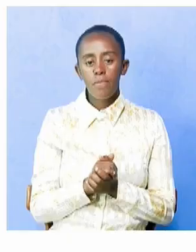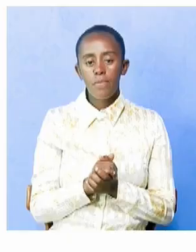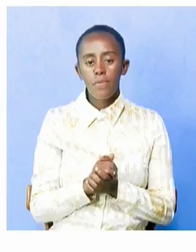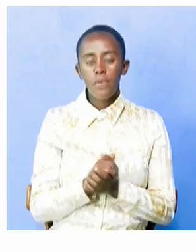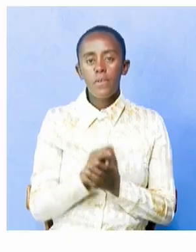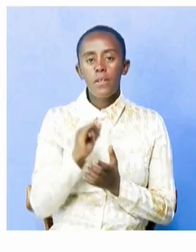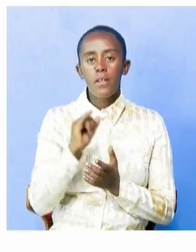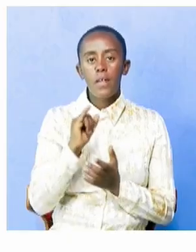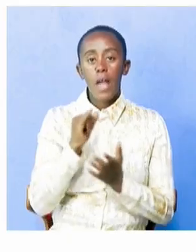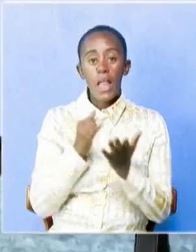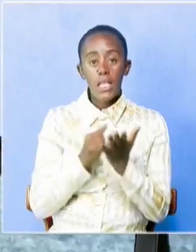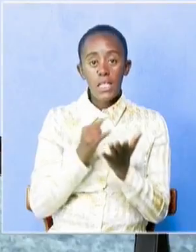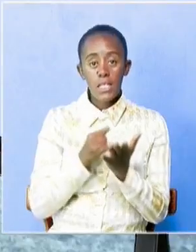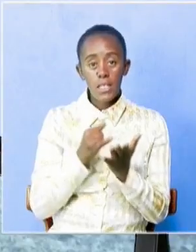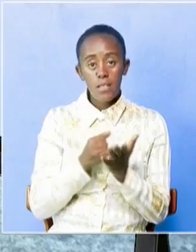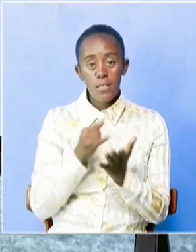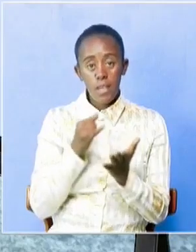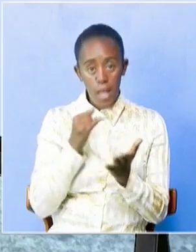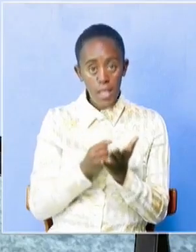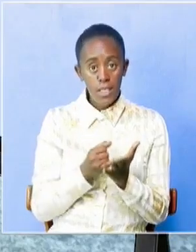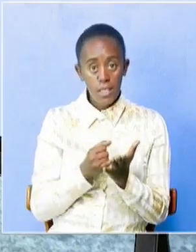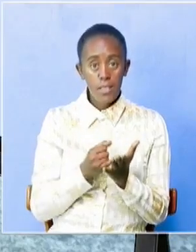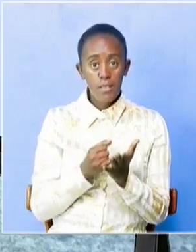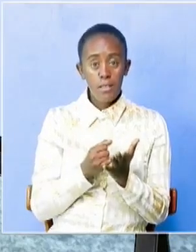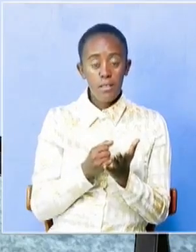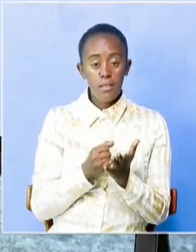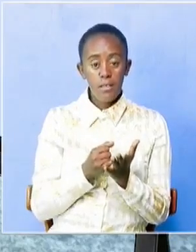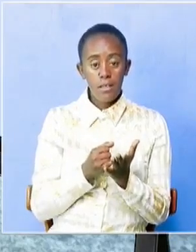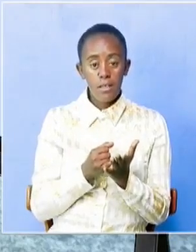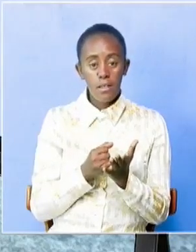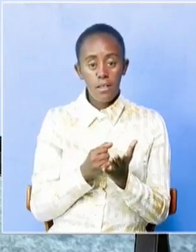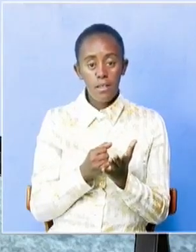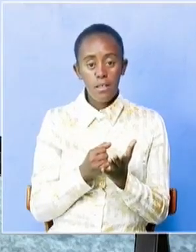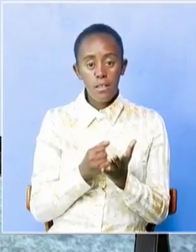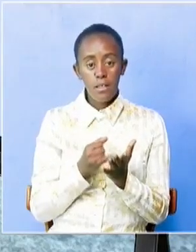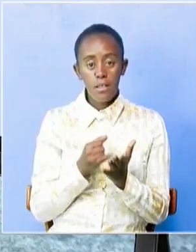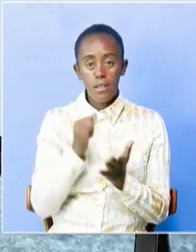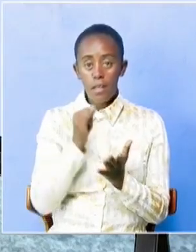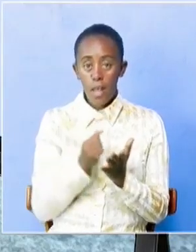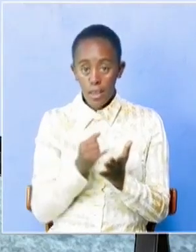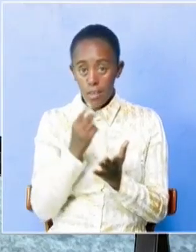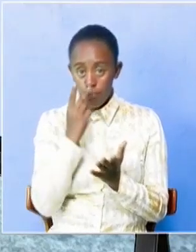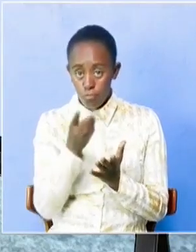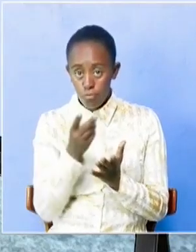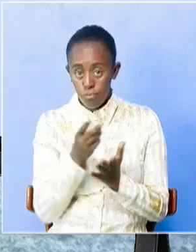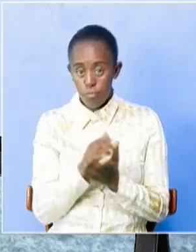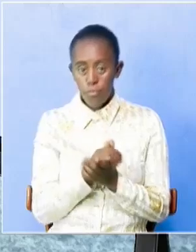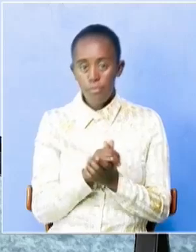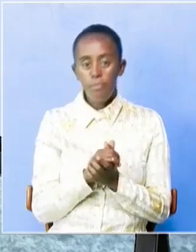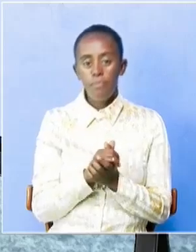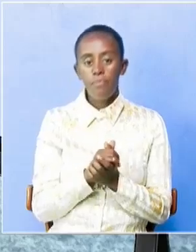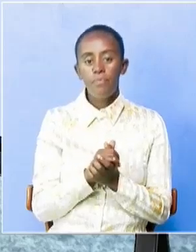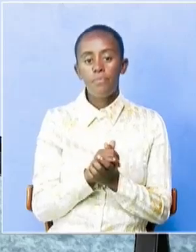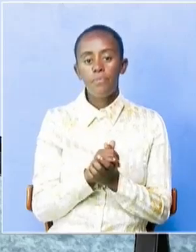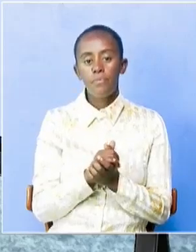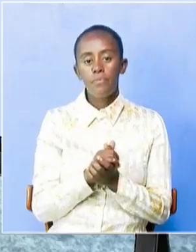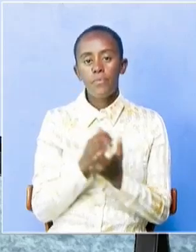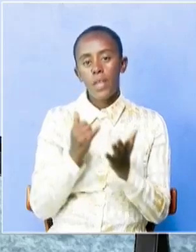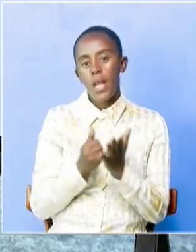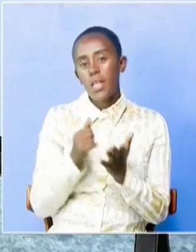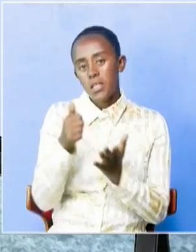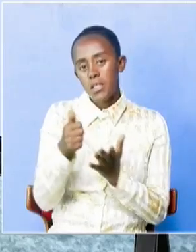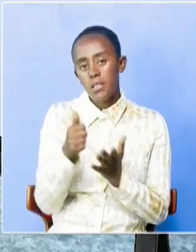it's. The pronoun it's. So if you see the pronoun it's, it doesn't need